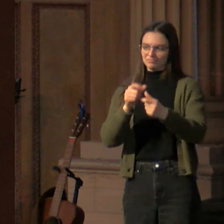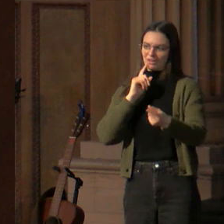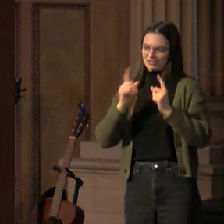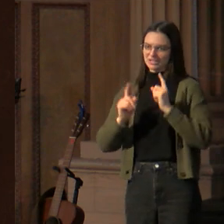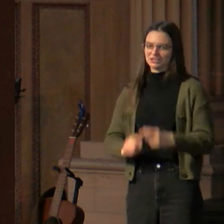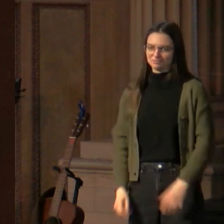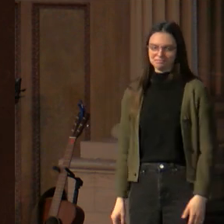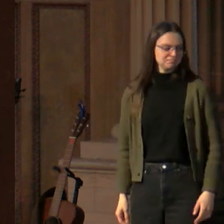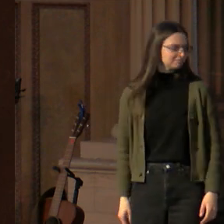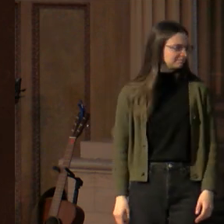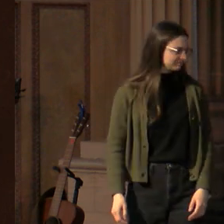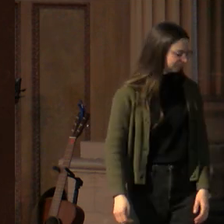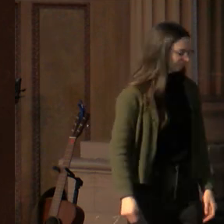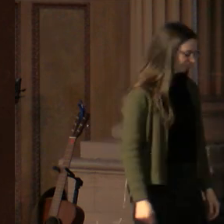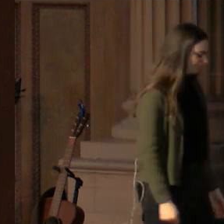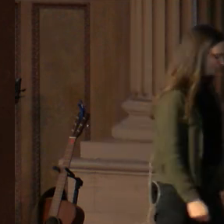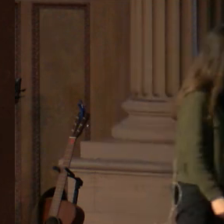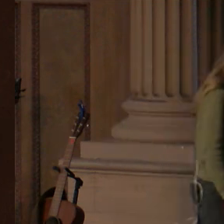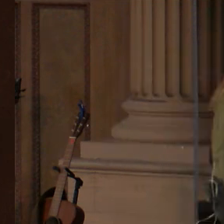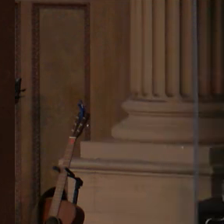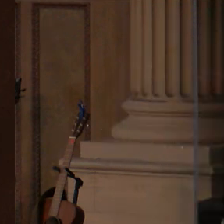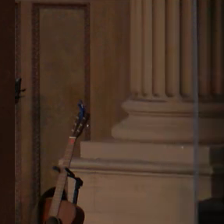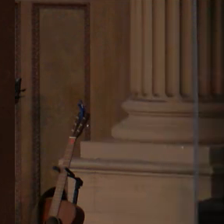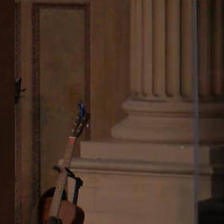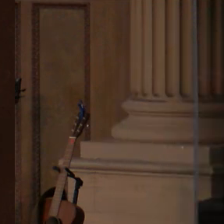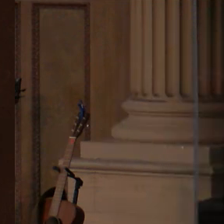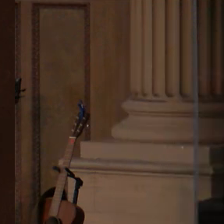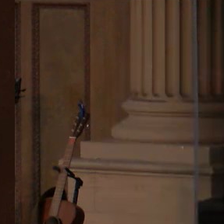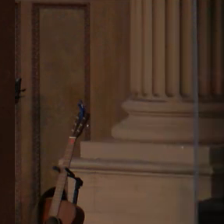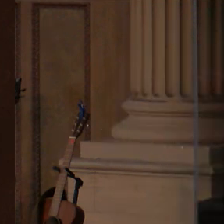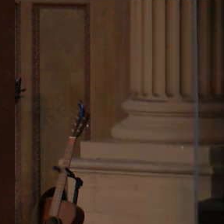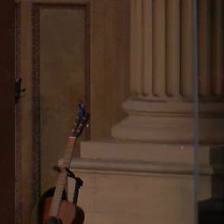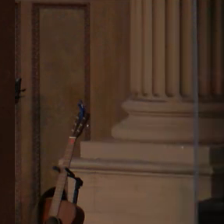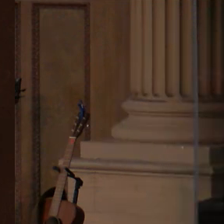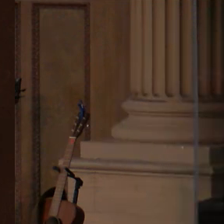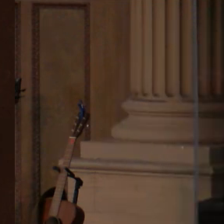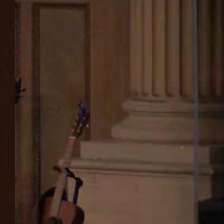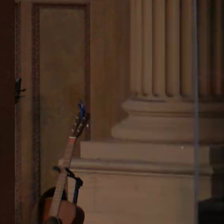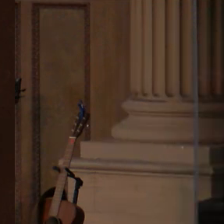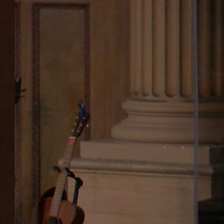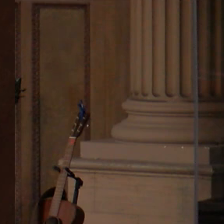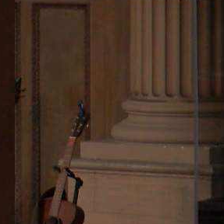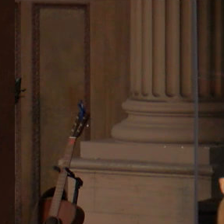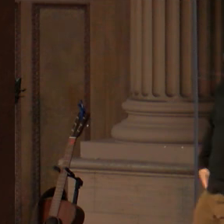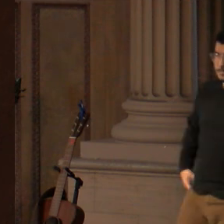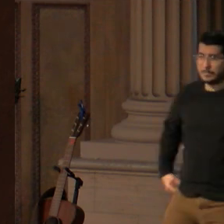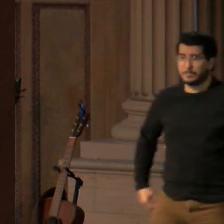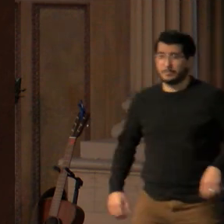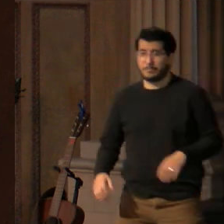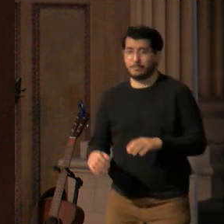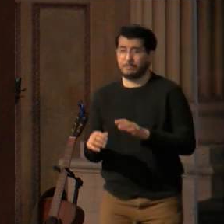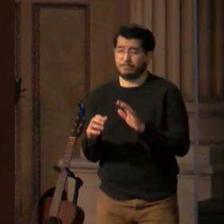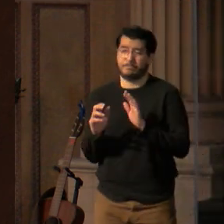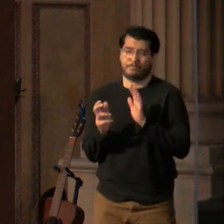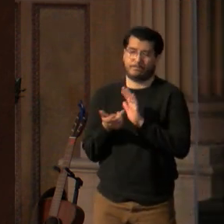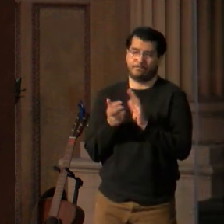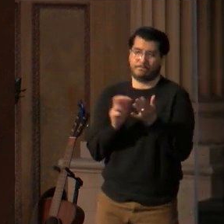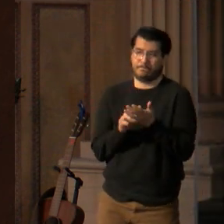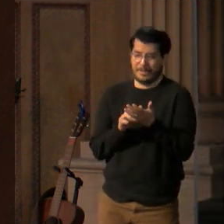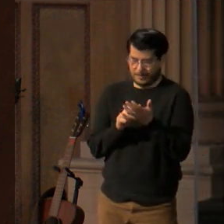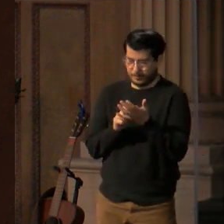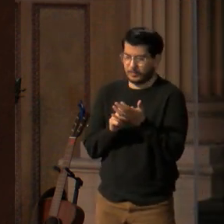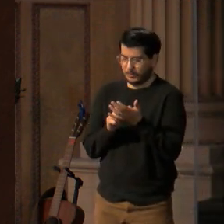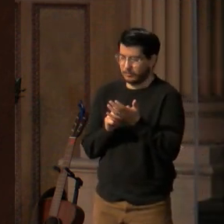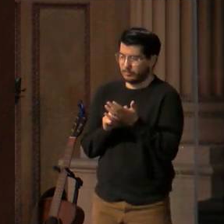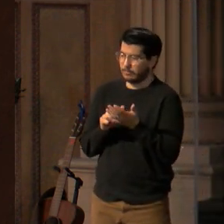So if we're going to apply what Jesus commands us as far as judgments go, we only judge the words of others how we would want our words